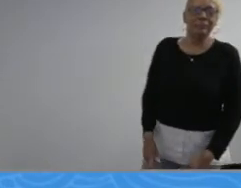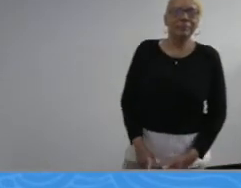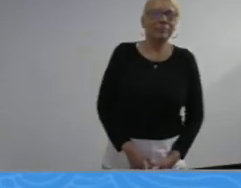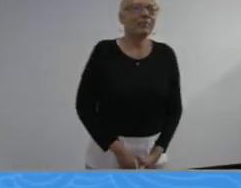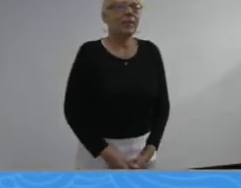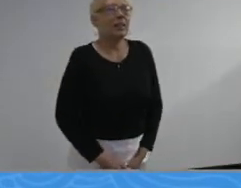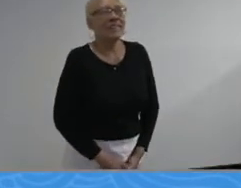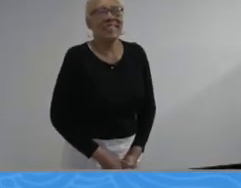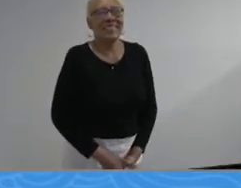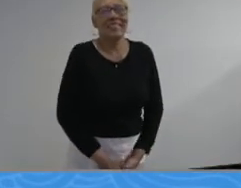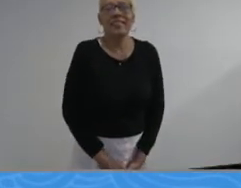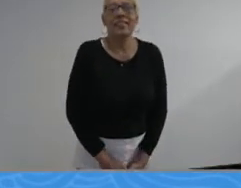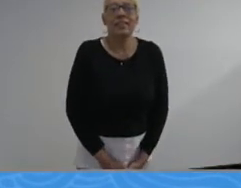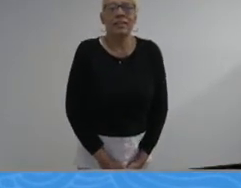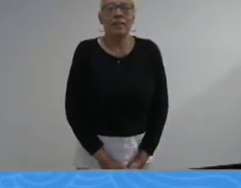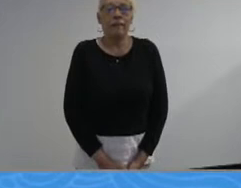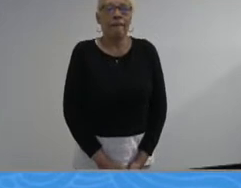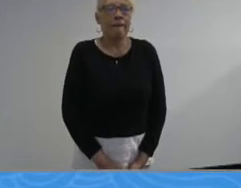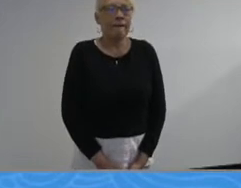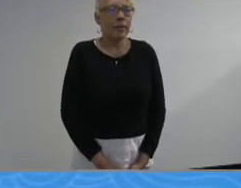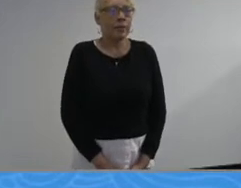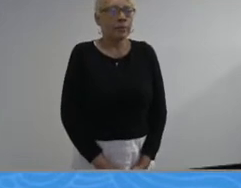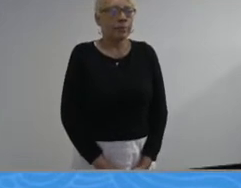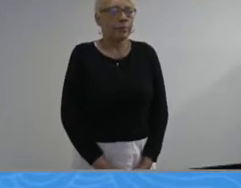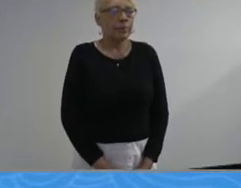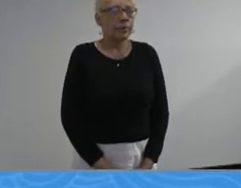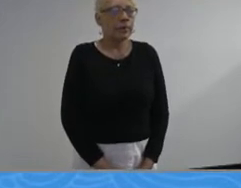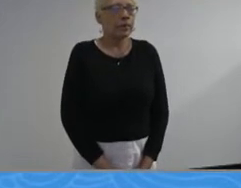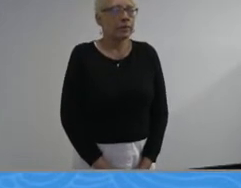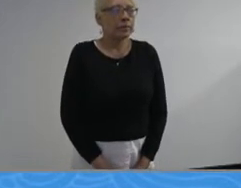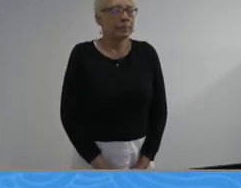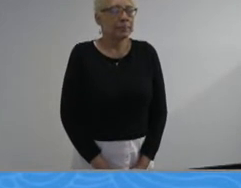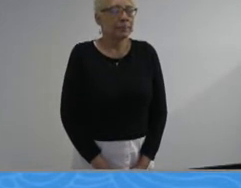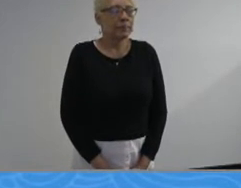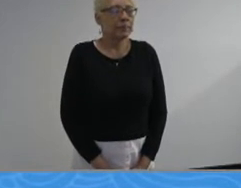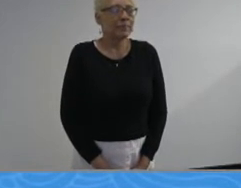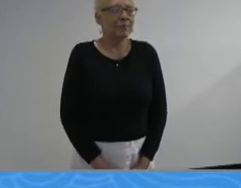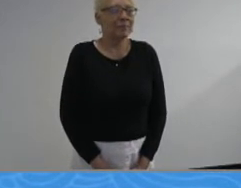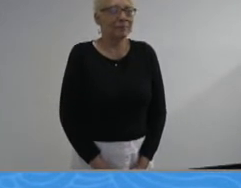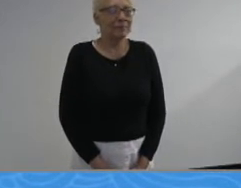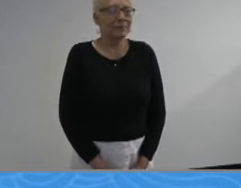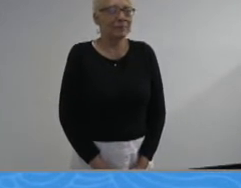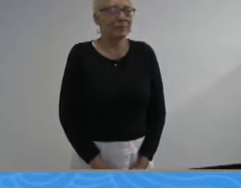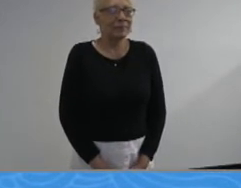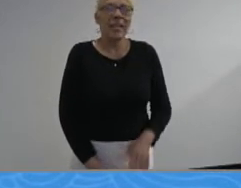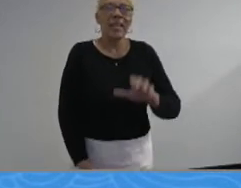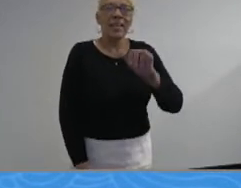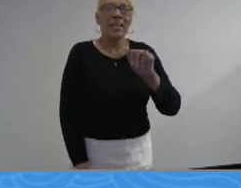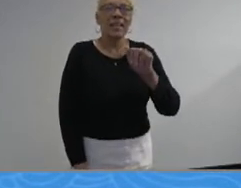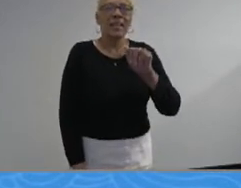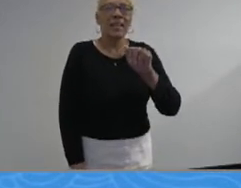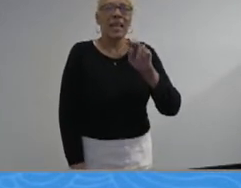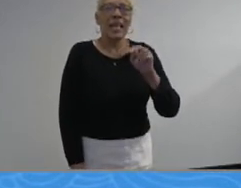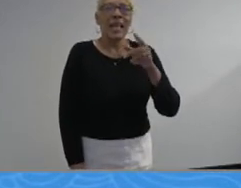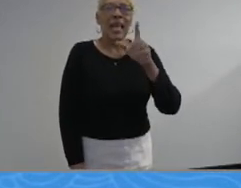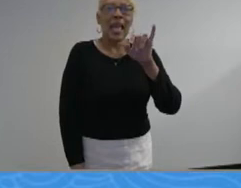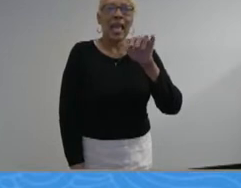Can we please pull forward our question asker? So that's going to be Angie. I'm